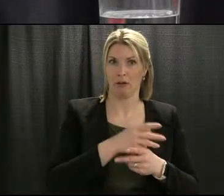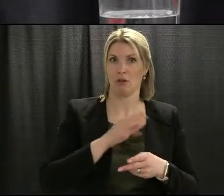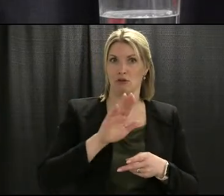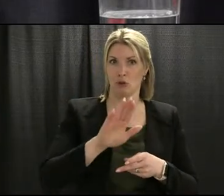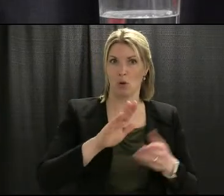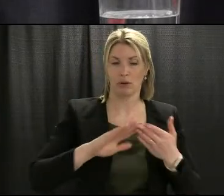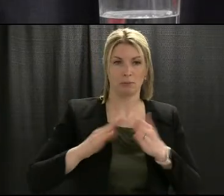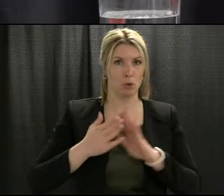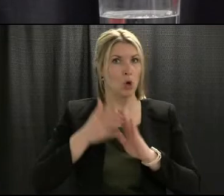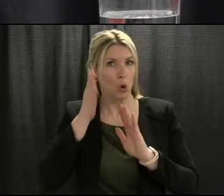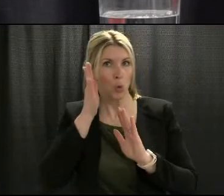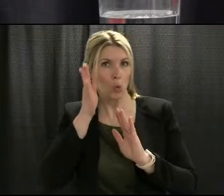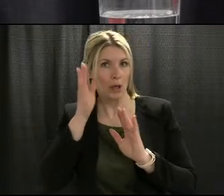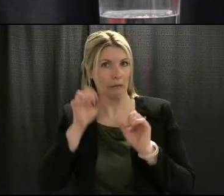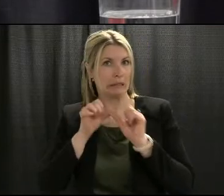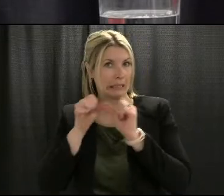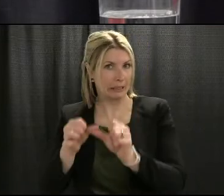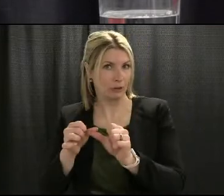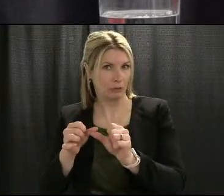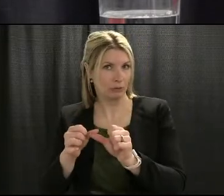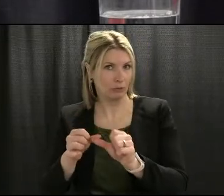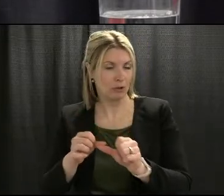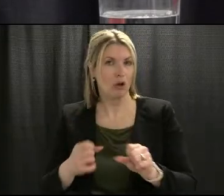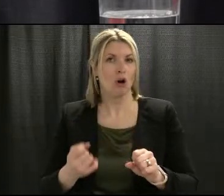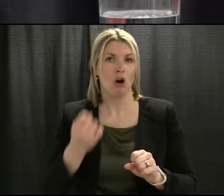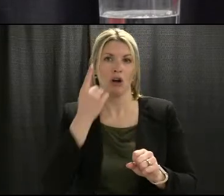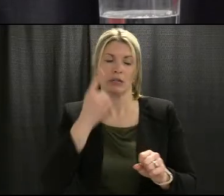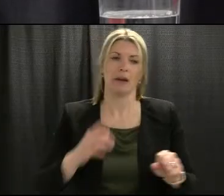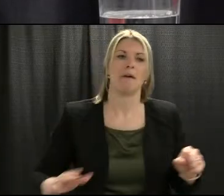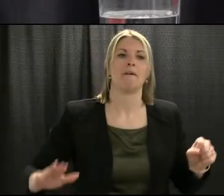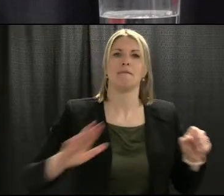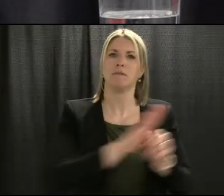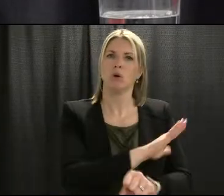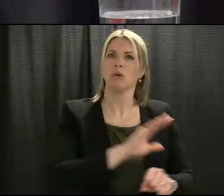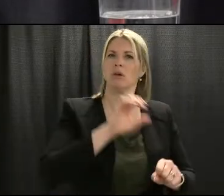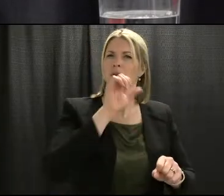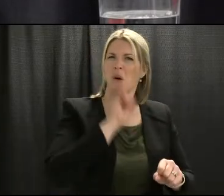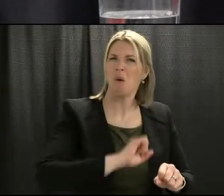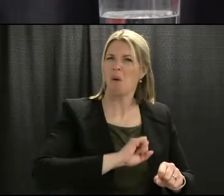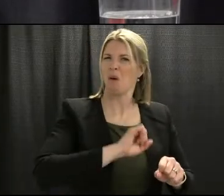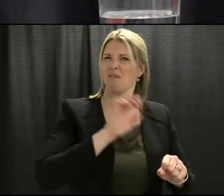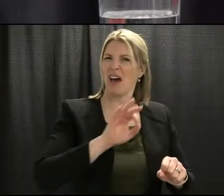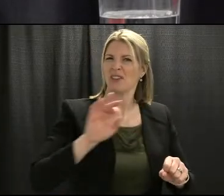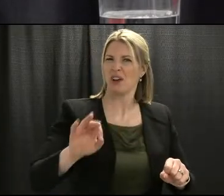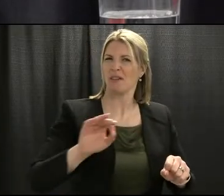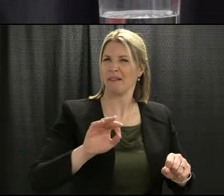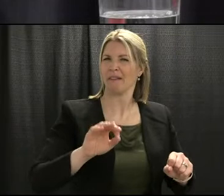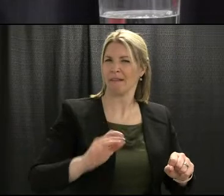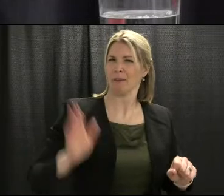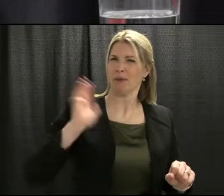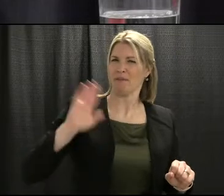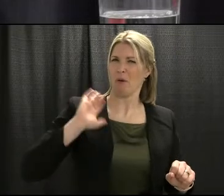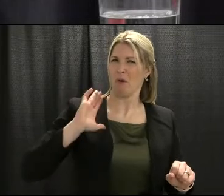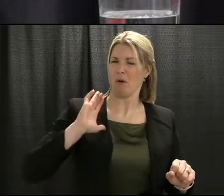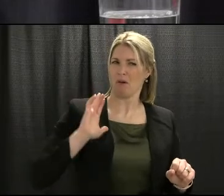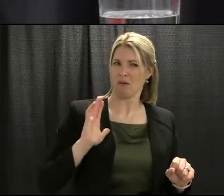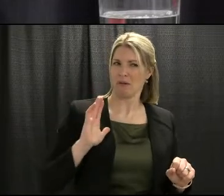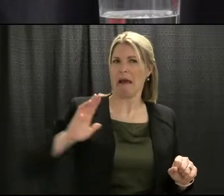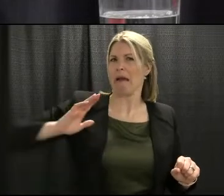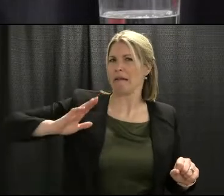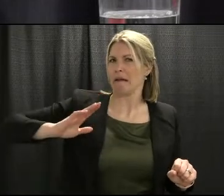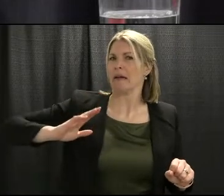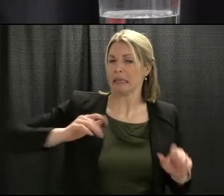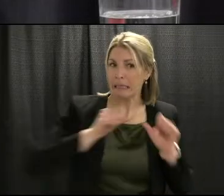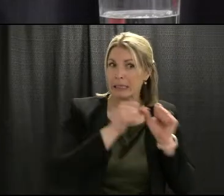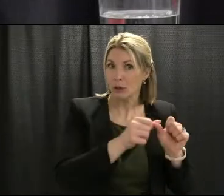continue, although it may not operate from a full family care team model just yet. If you do not have a family doctor,